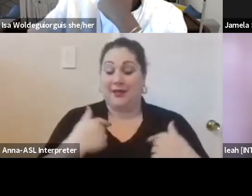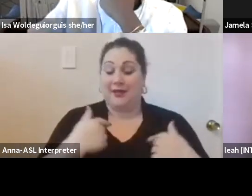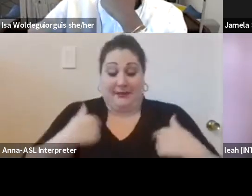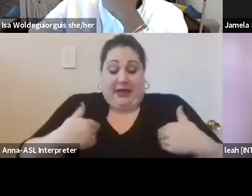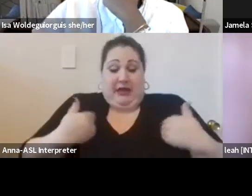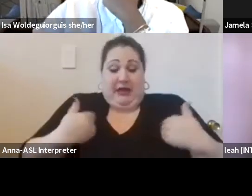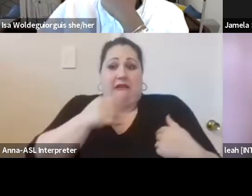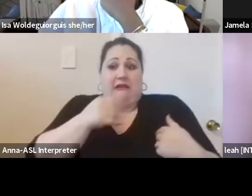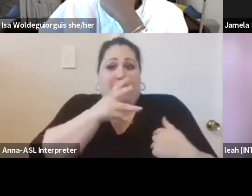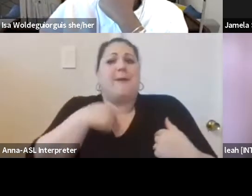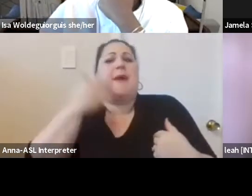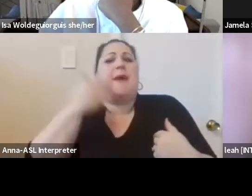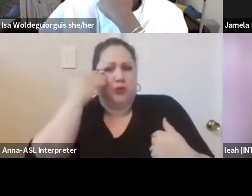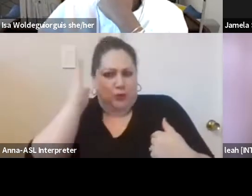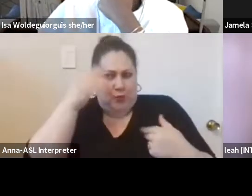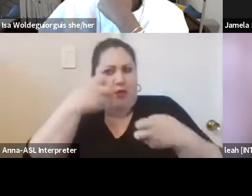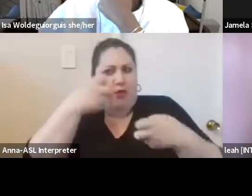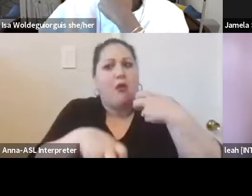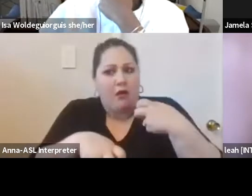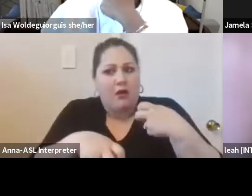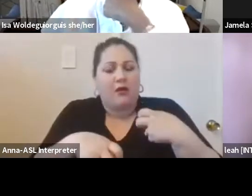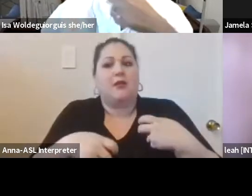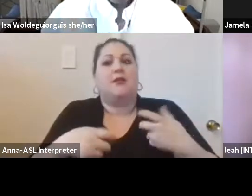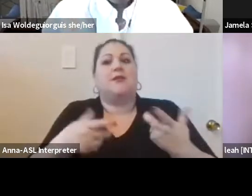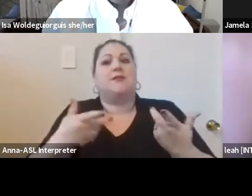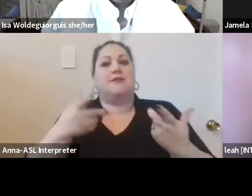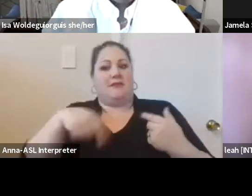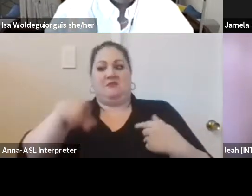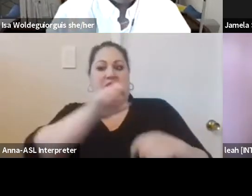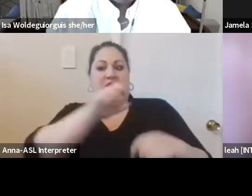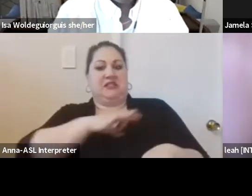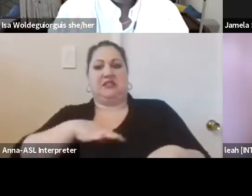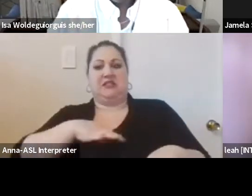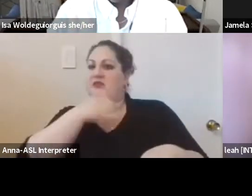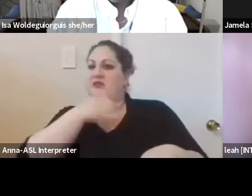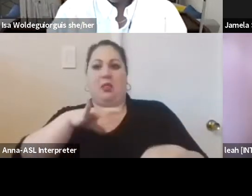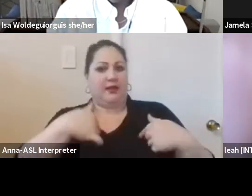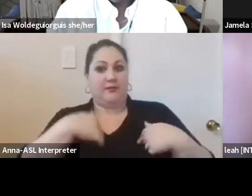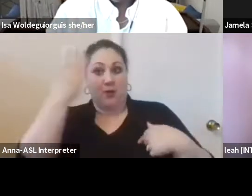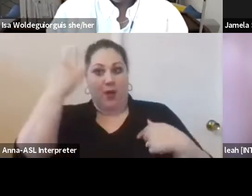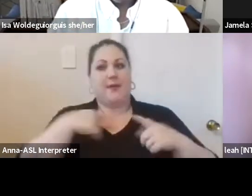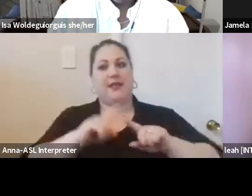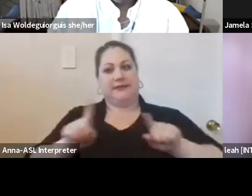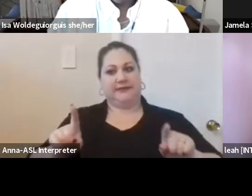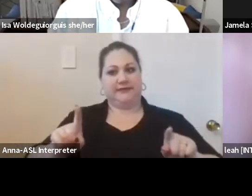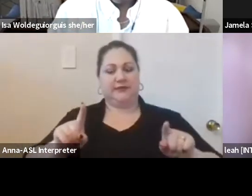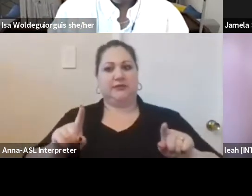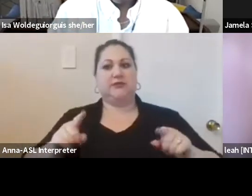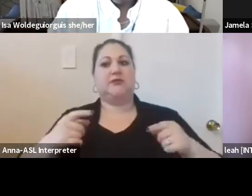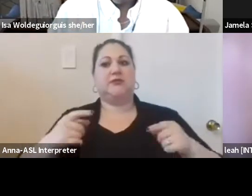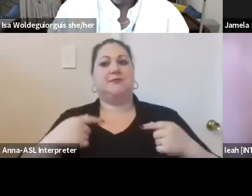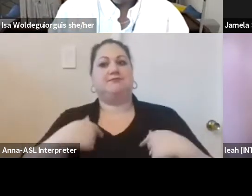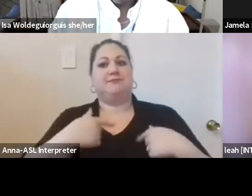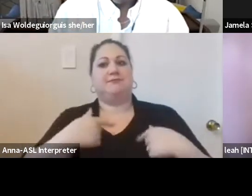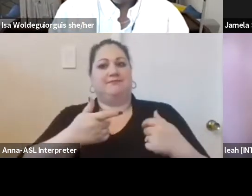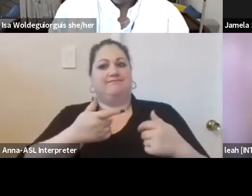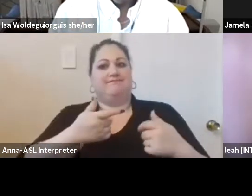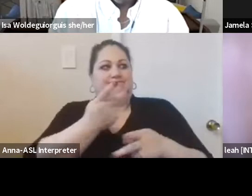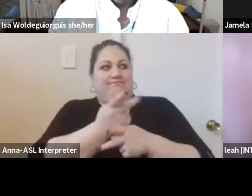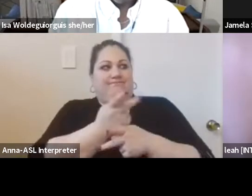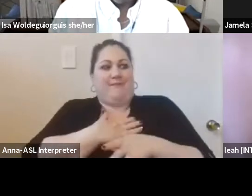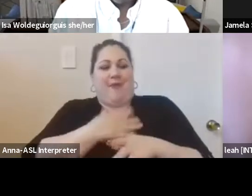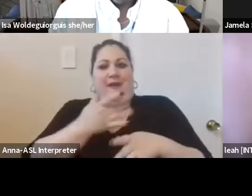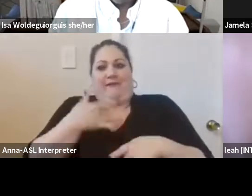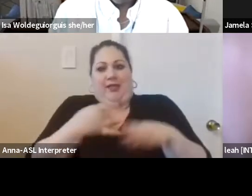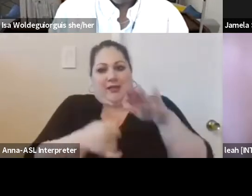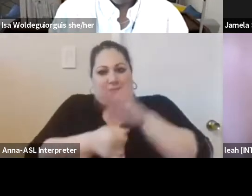hard. They didn't like me because I was different. They didn't realize my feelings I kept hidden. Being a young new mom, I didn't know